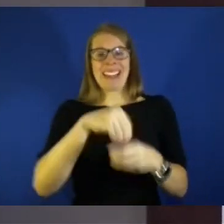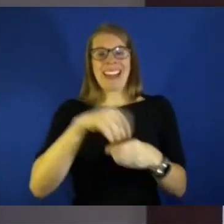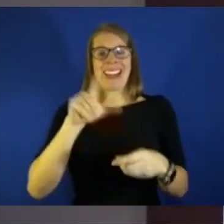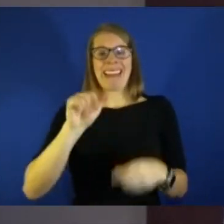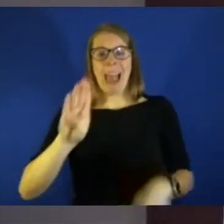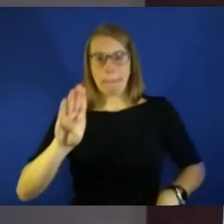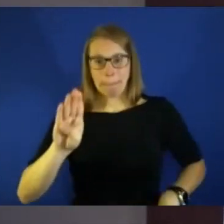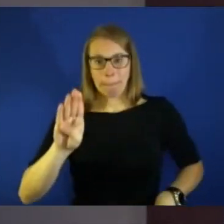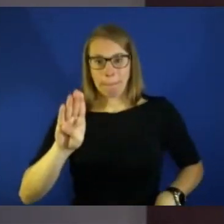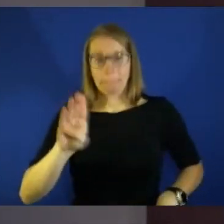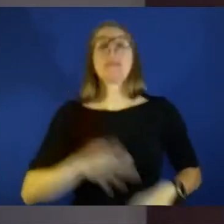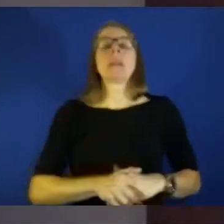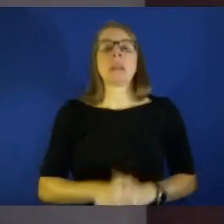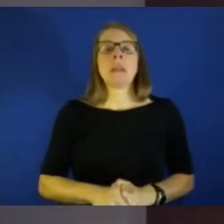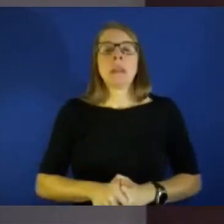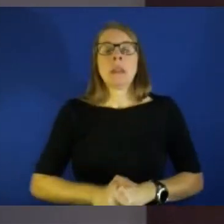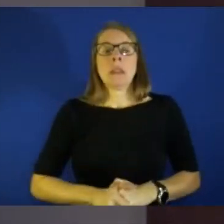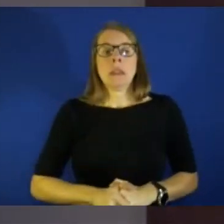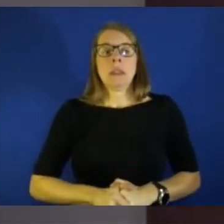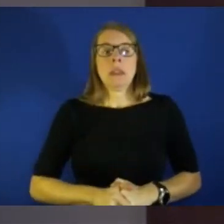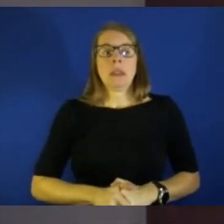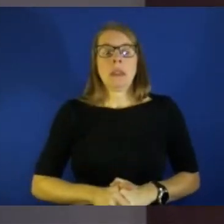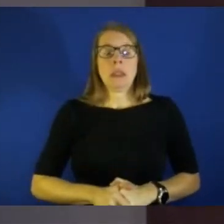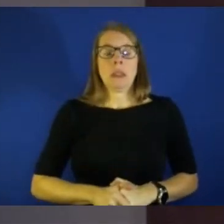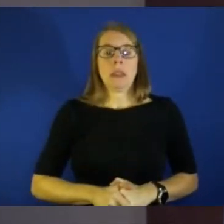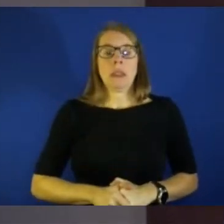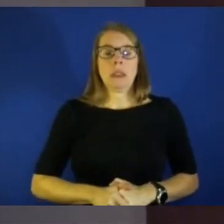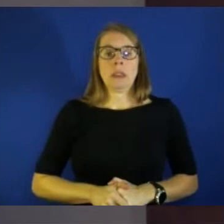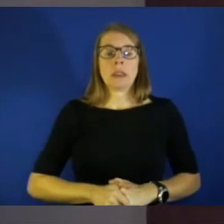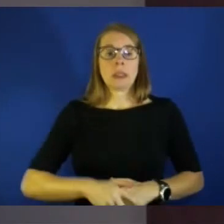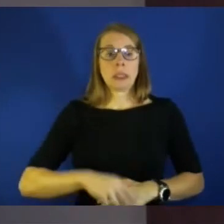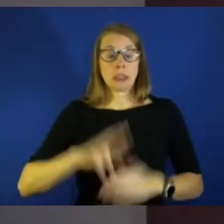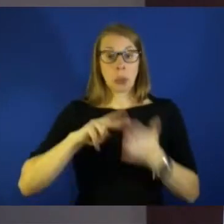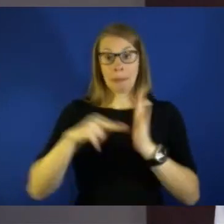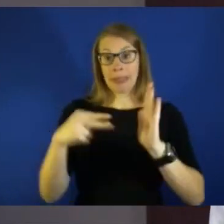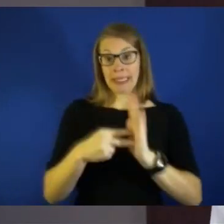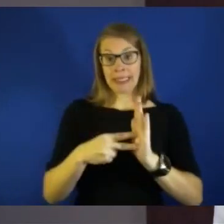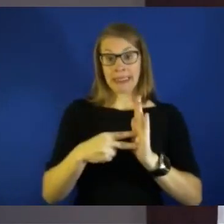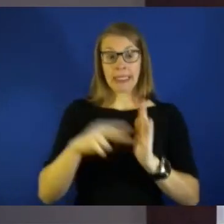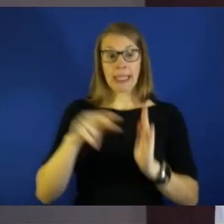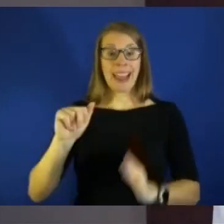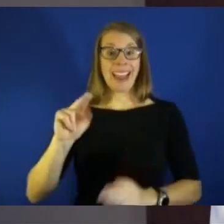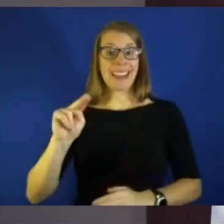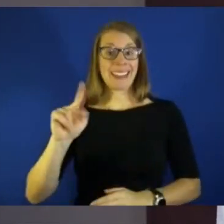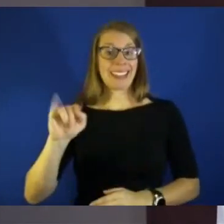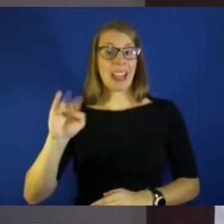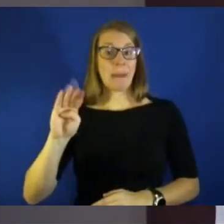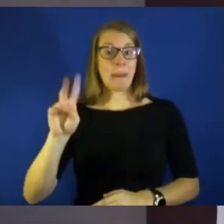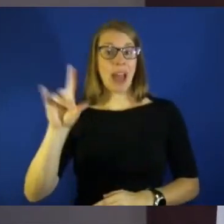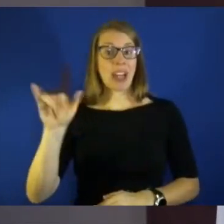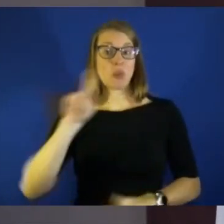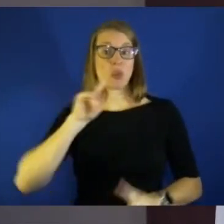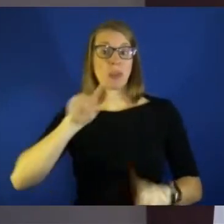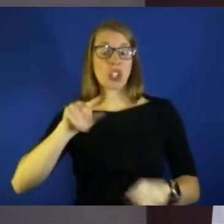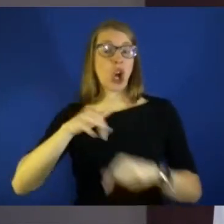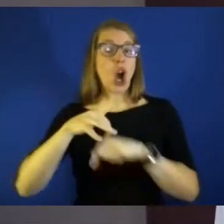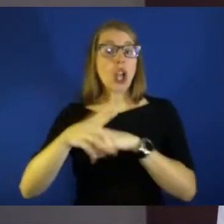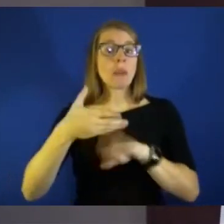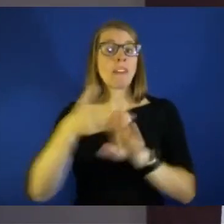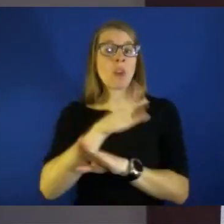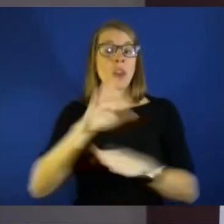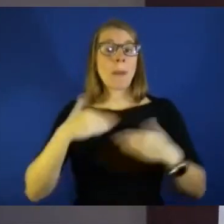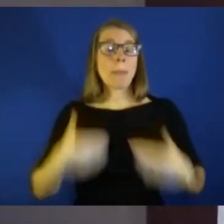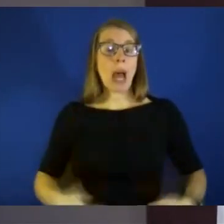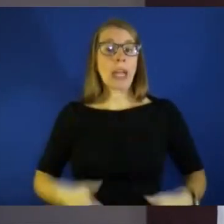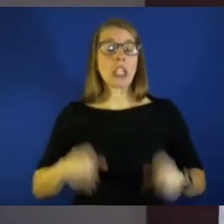and so the idea is to give people an antibody response early, before their own body could make it. Okay, the body